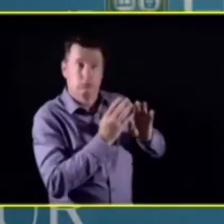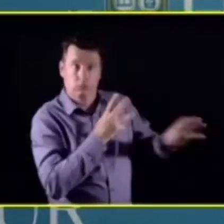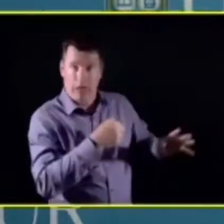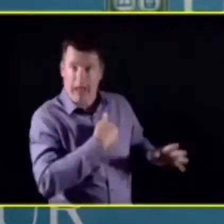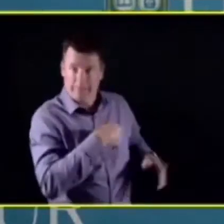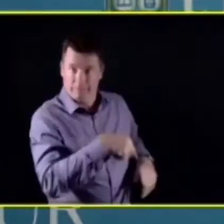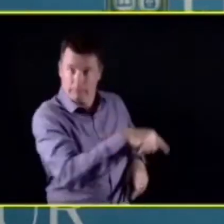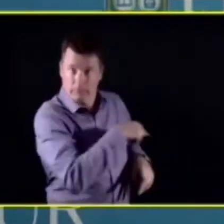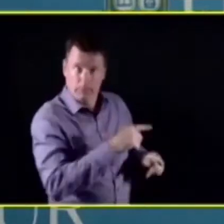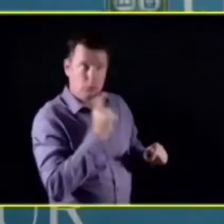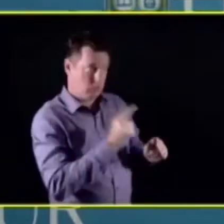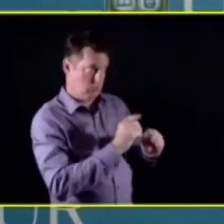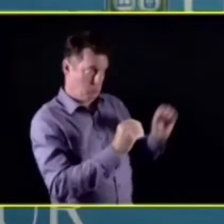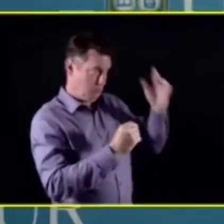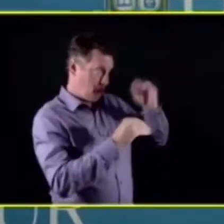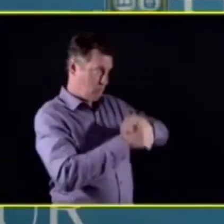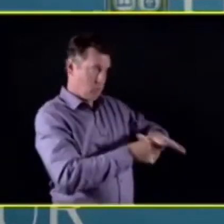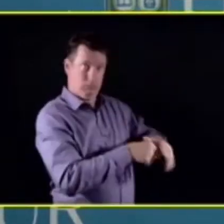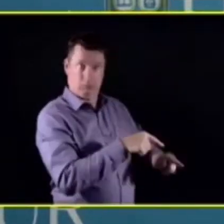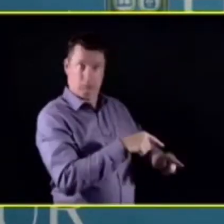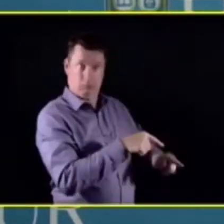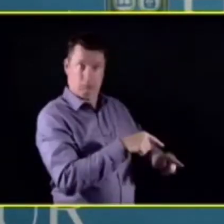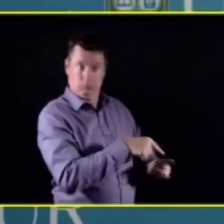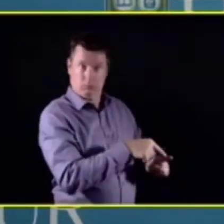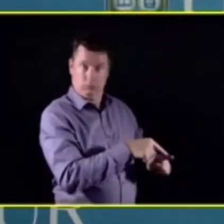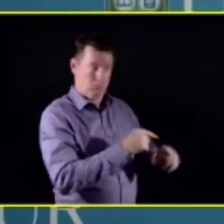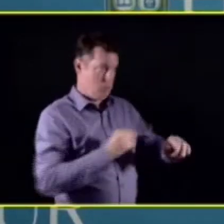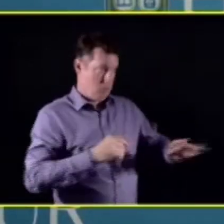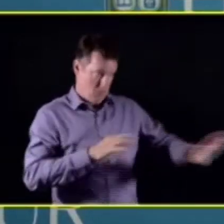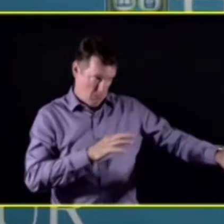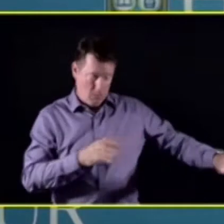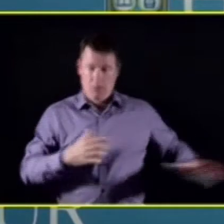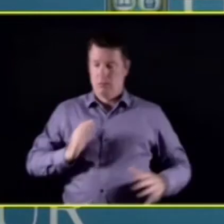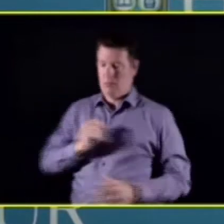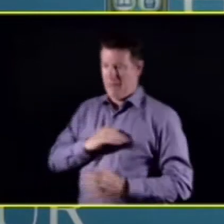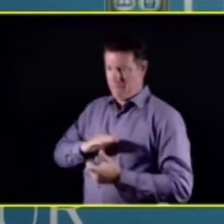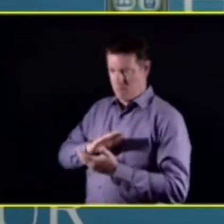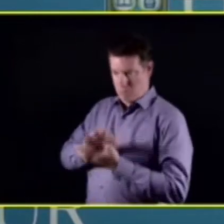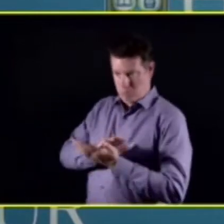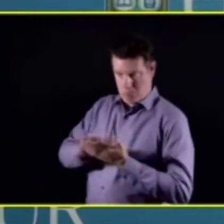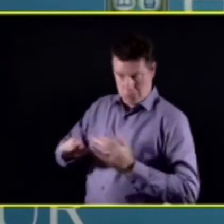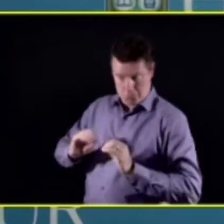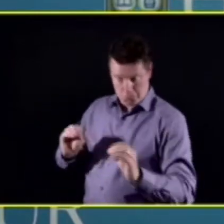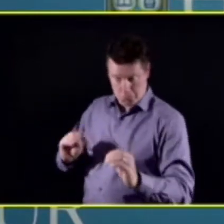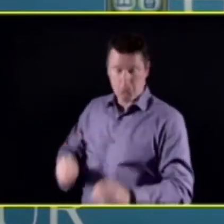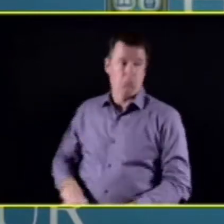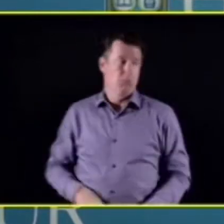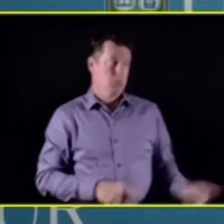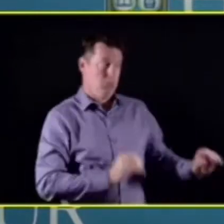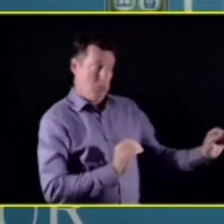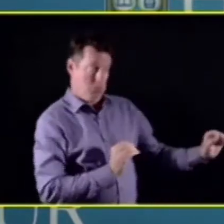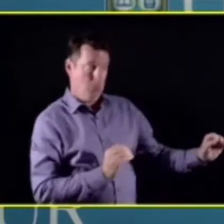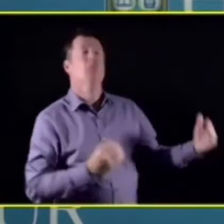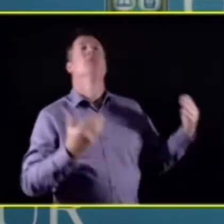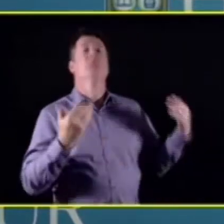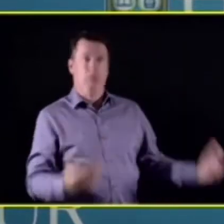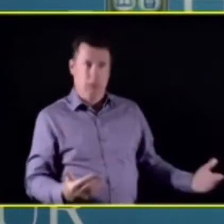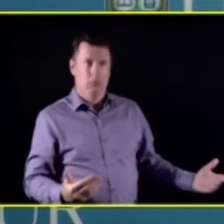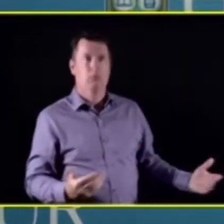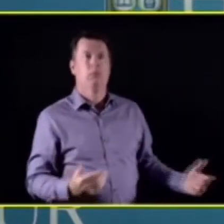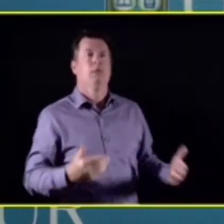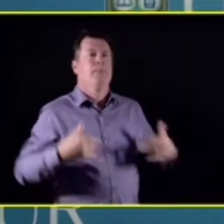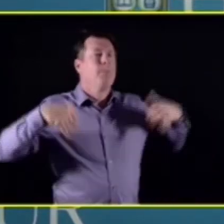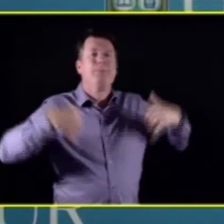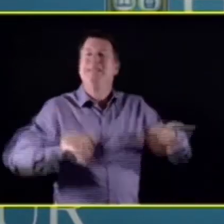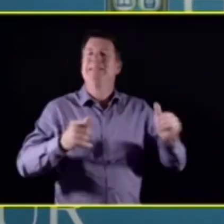of physical touch. But with therapy, obviously there's that's part of the intervention. So I'm really pleased to